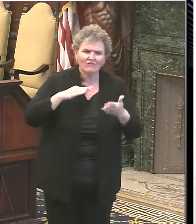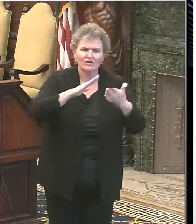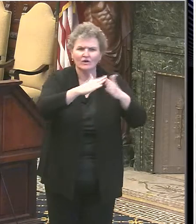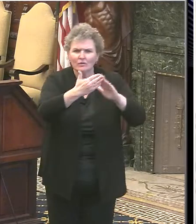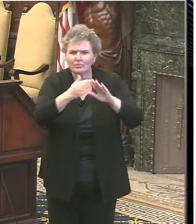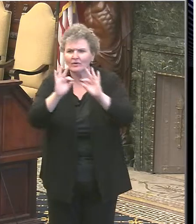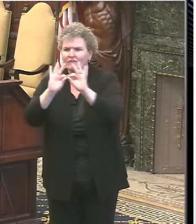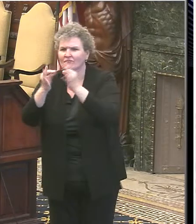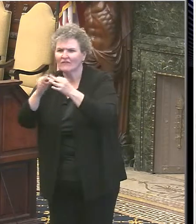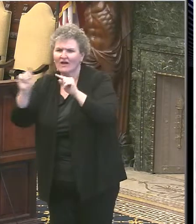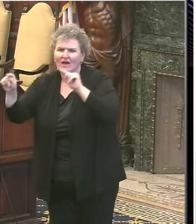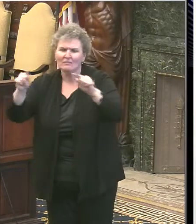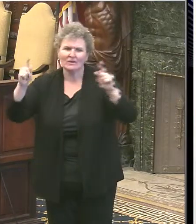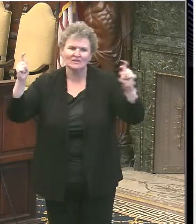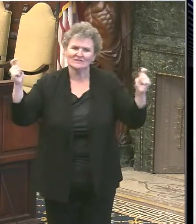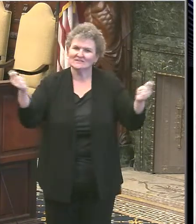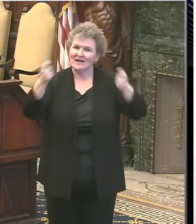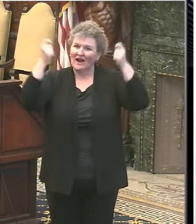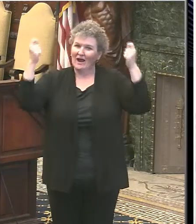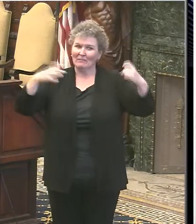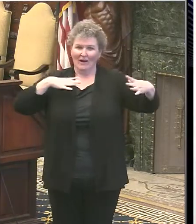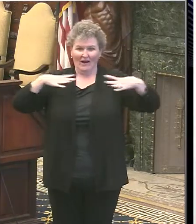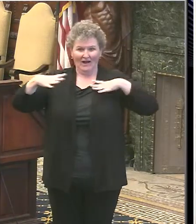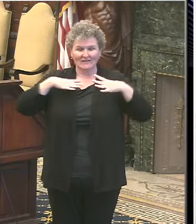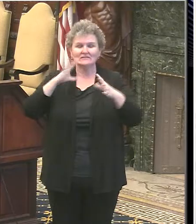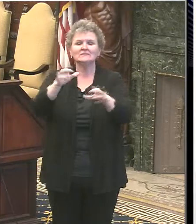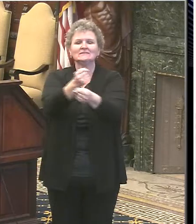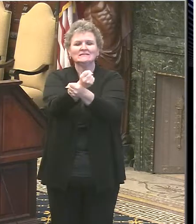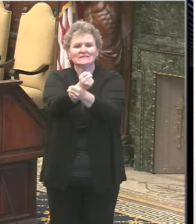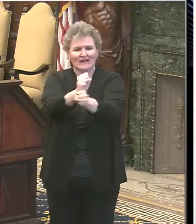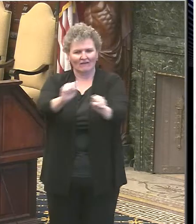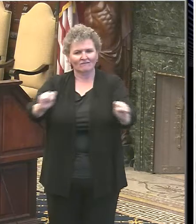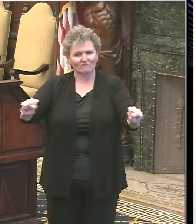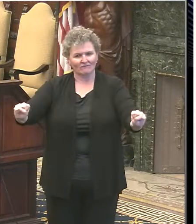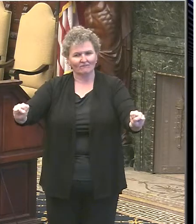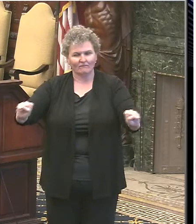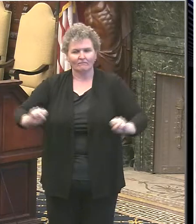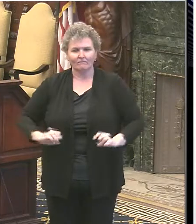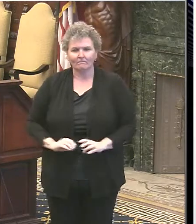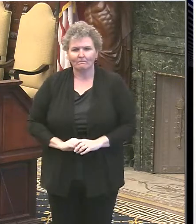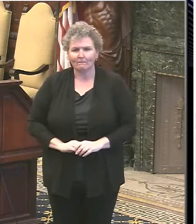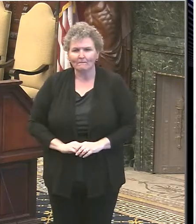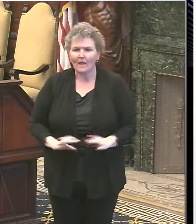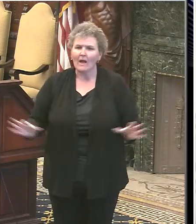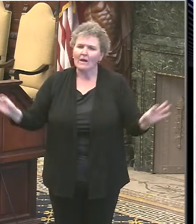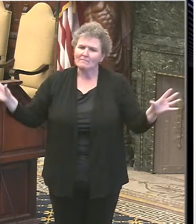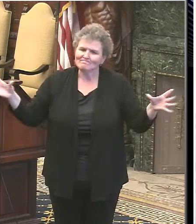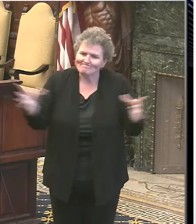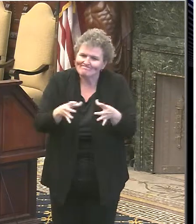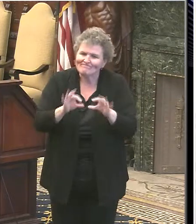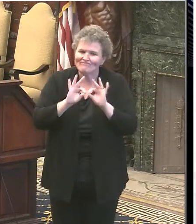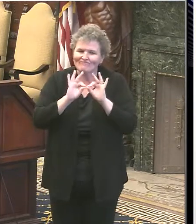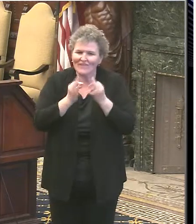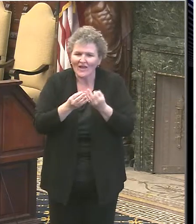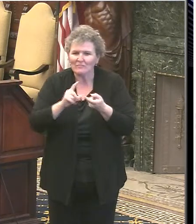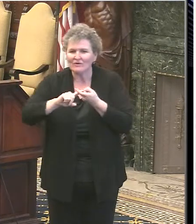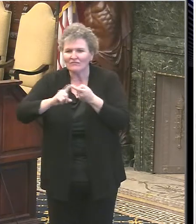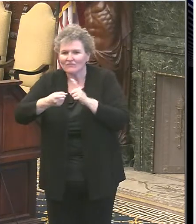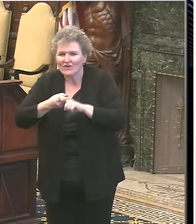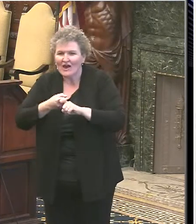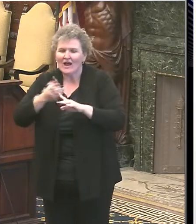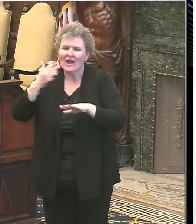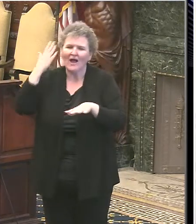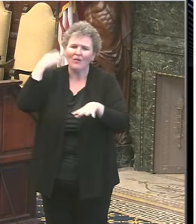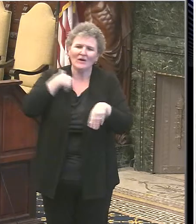of celebrating the holiday safely. For many of us, this is a time to gather with family and friends, but it goes without saying that this